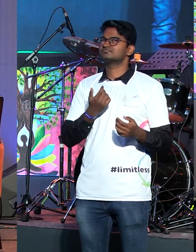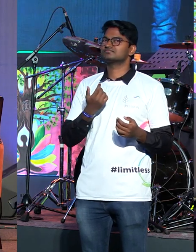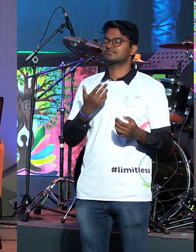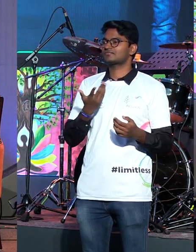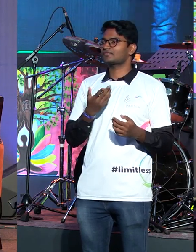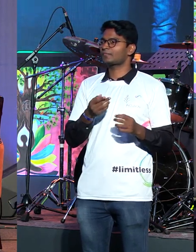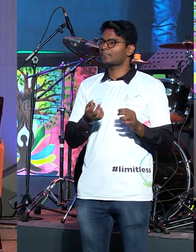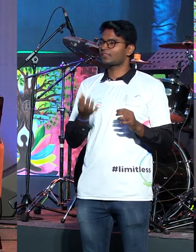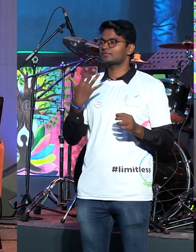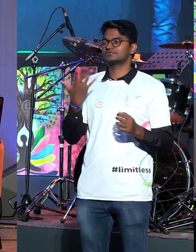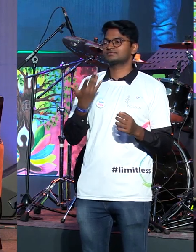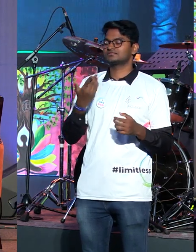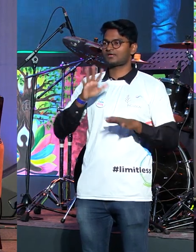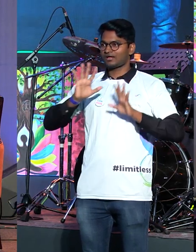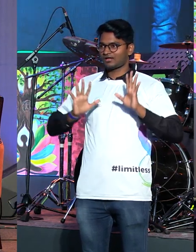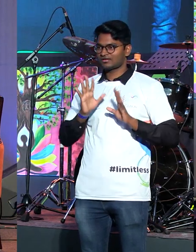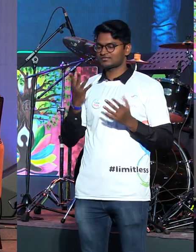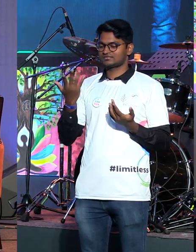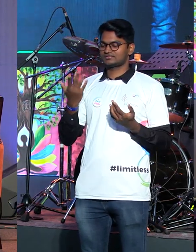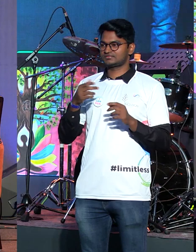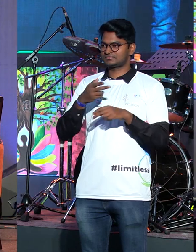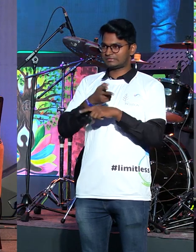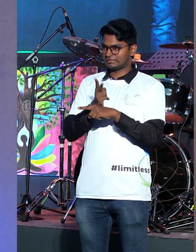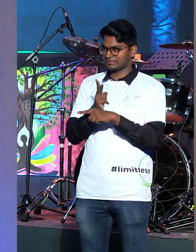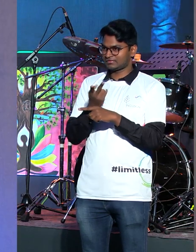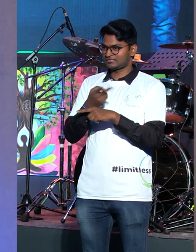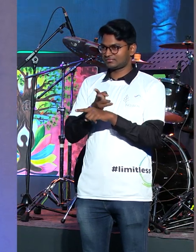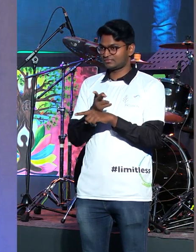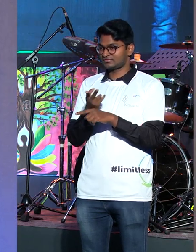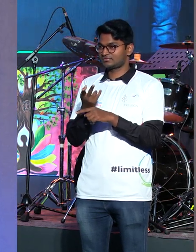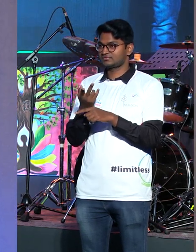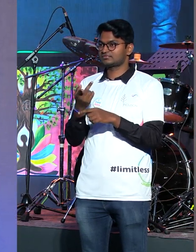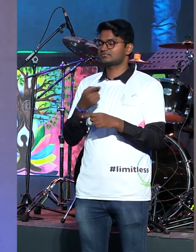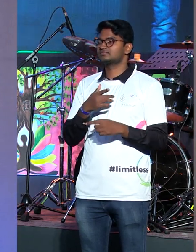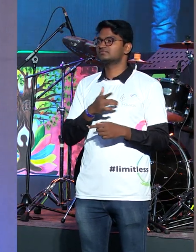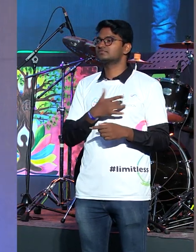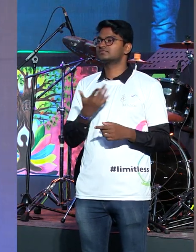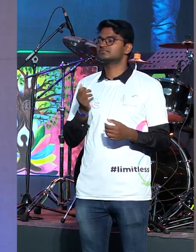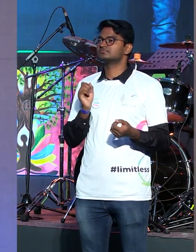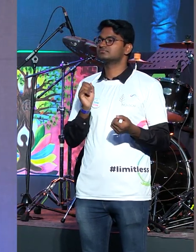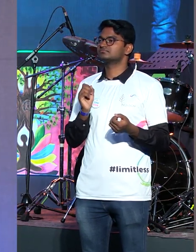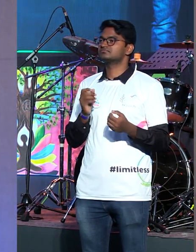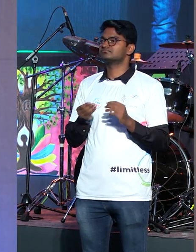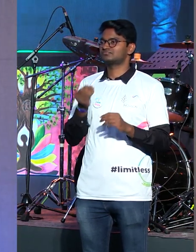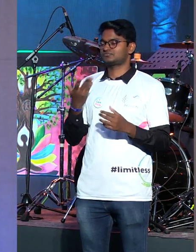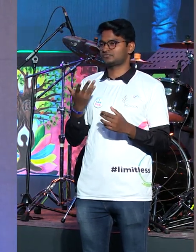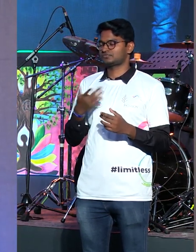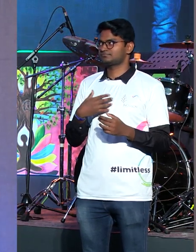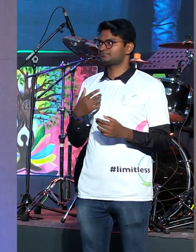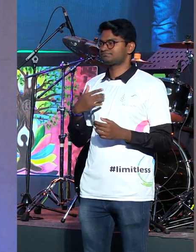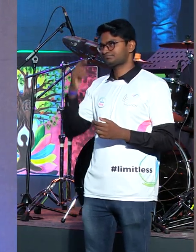know whether she's a social activist or whatever you call that. I know all big names and labels. Yeah. I think many of